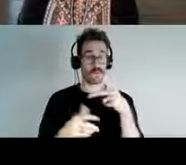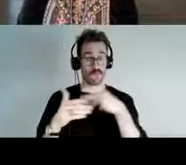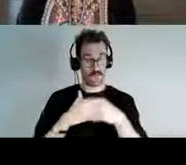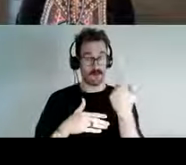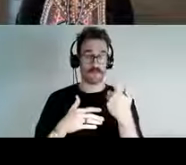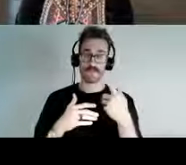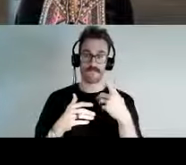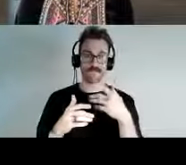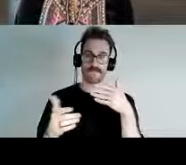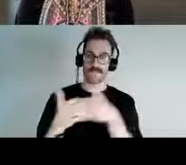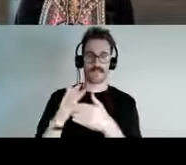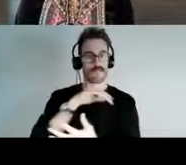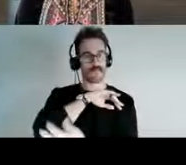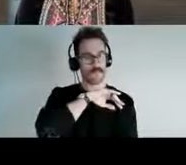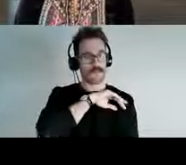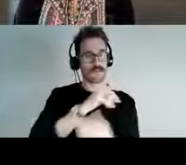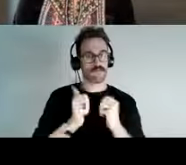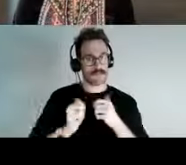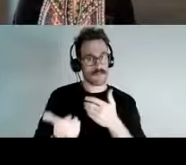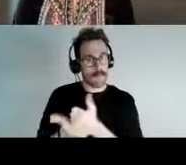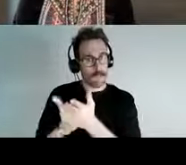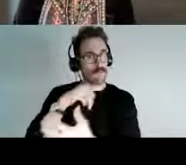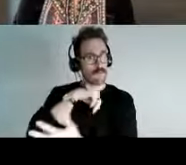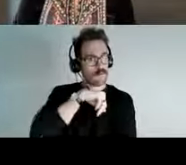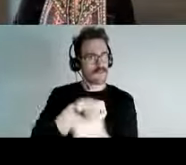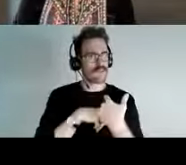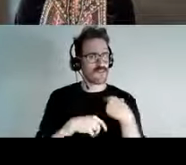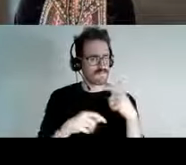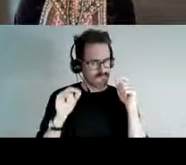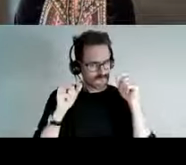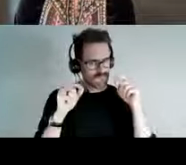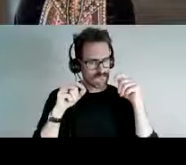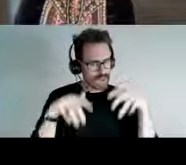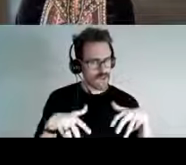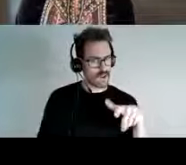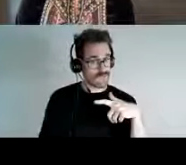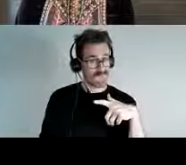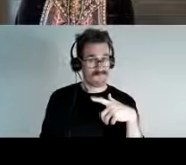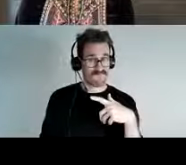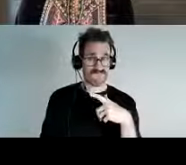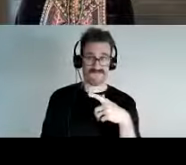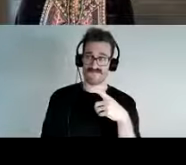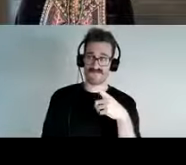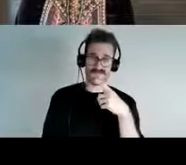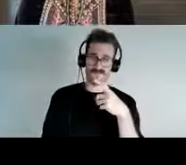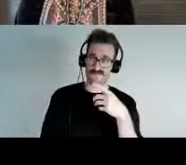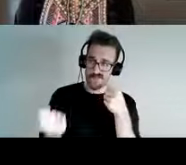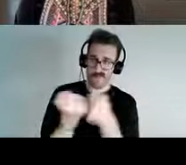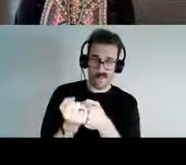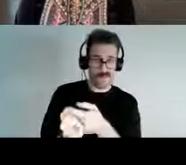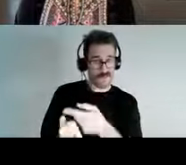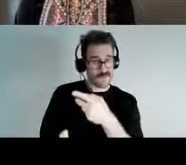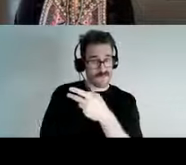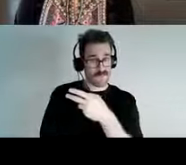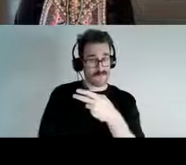Development Goals. I was shocked that we had to defend the rights of older persons, even at the world's human rights institutions. Now,